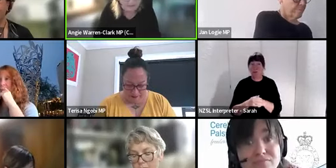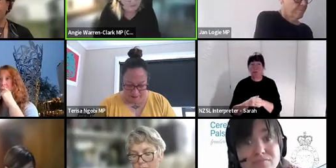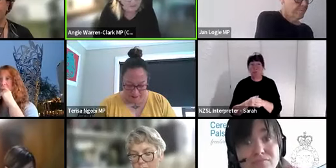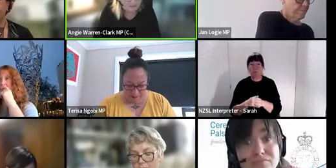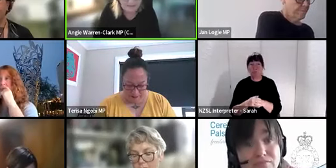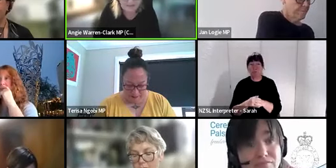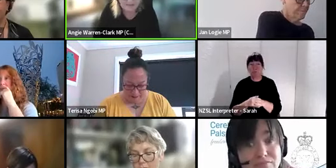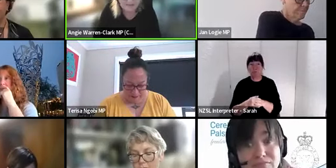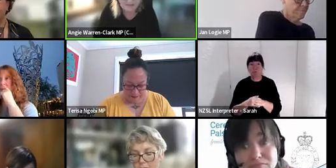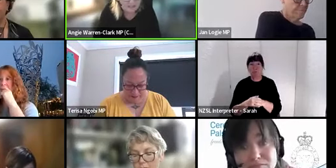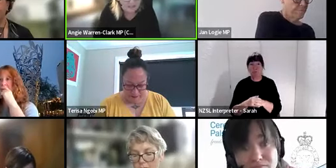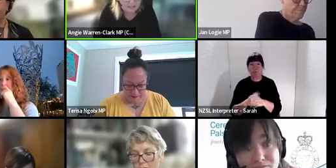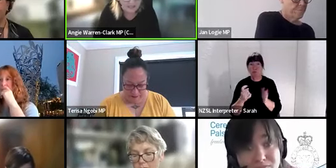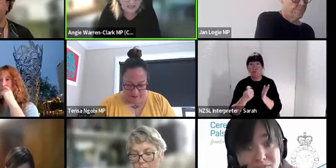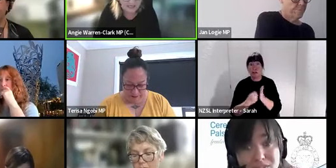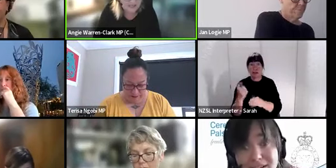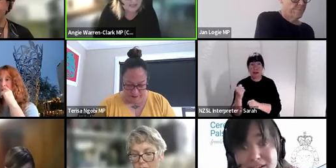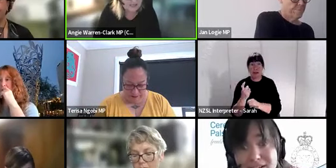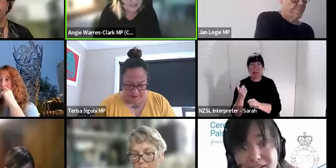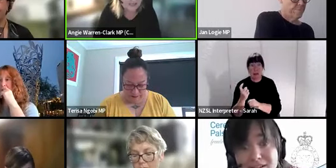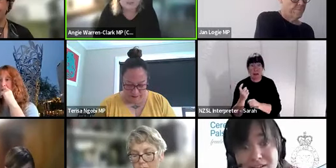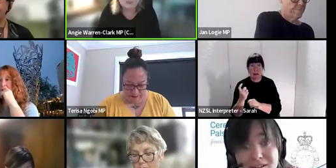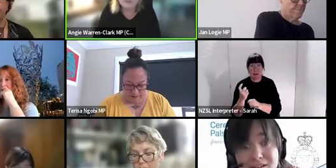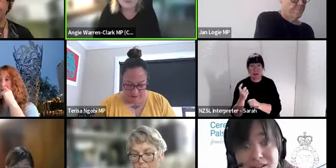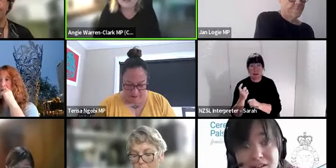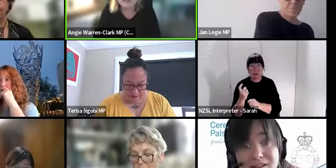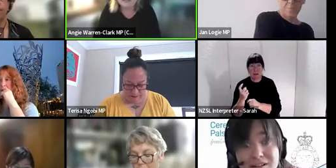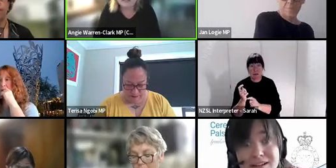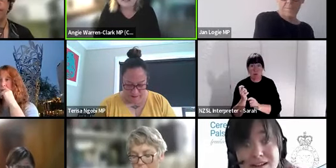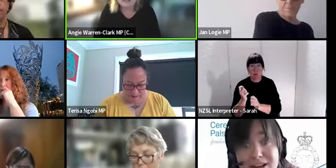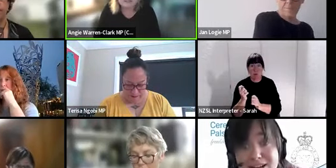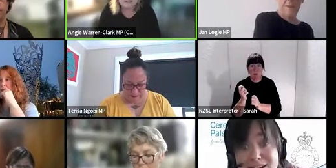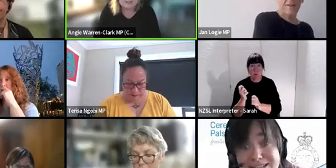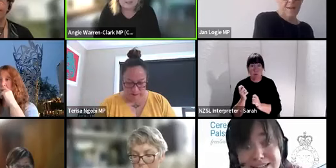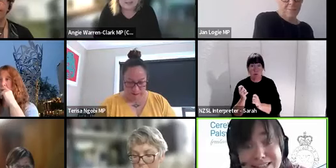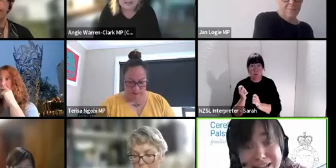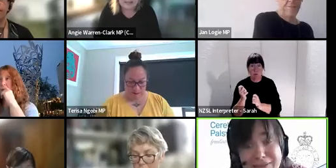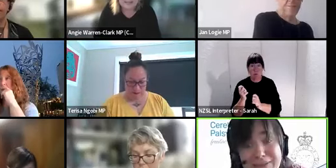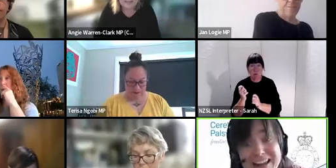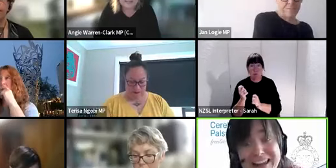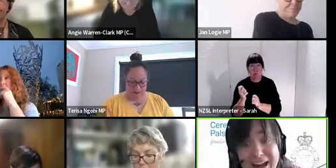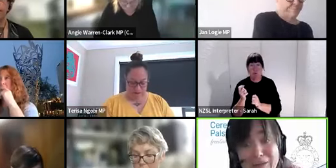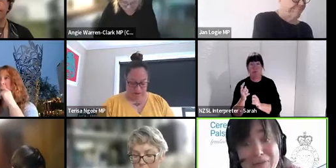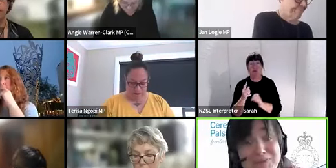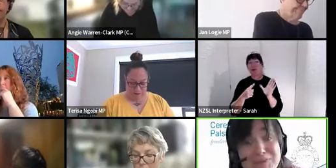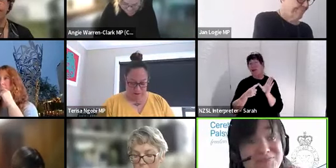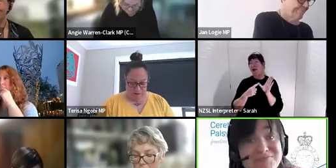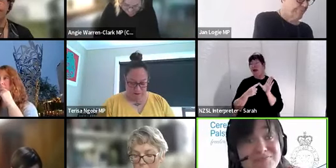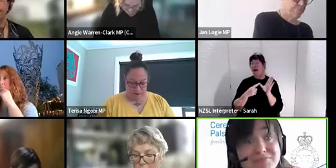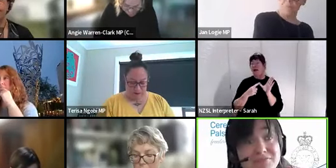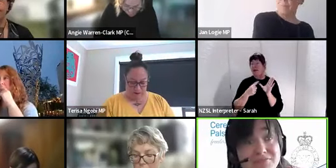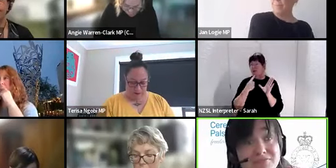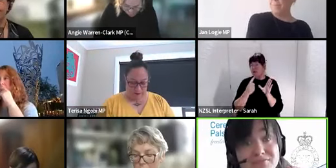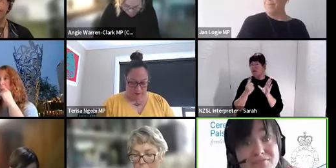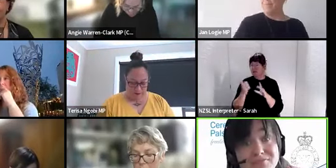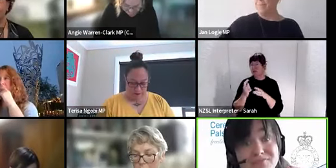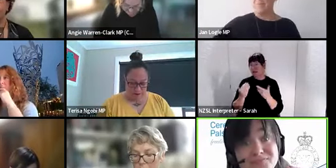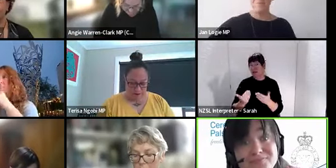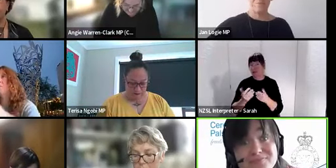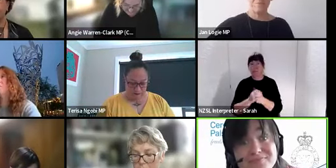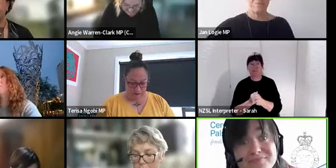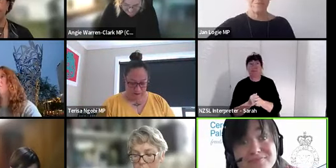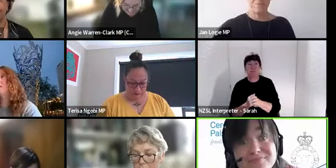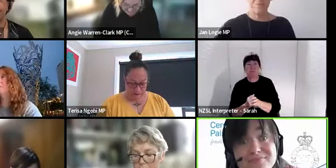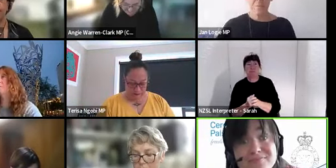is Rebekah coming in shortly? She's just coming yes. in now. Right, wonderful.